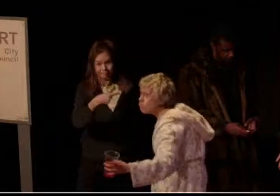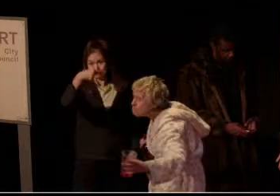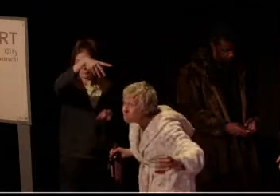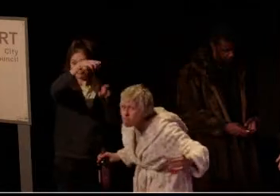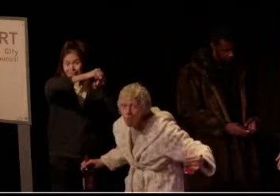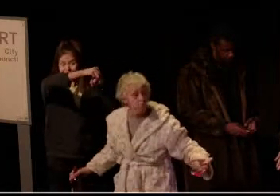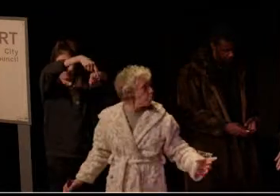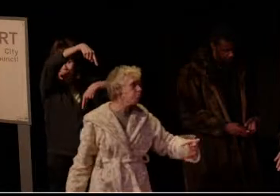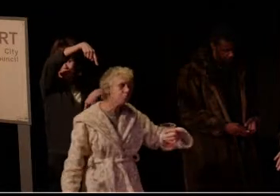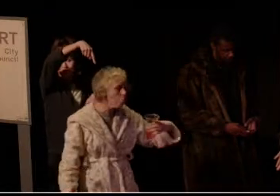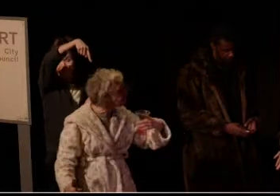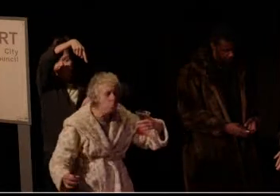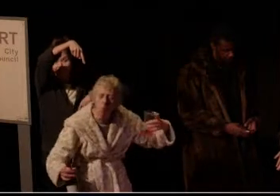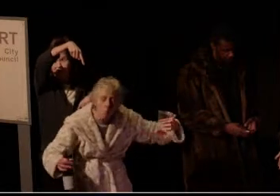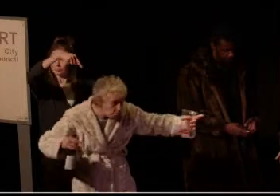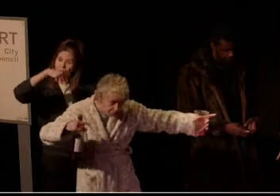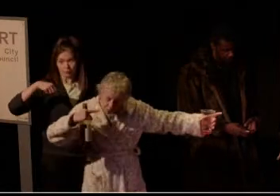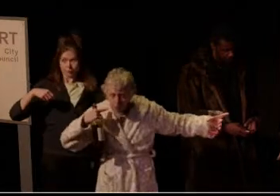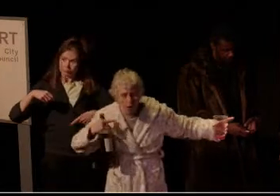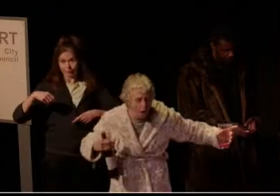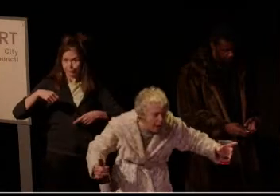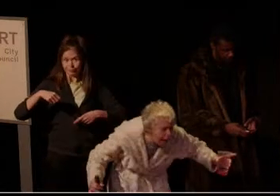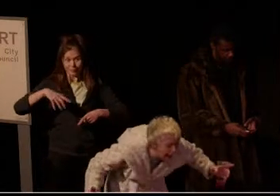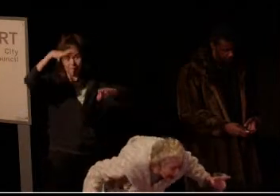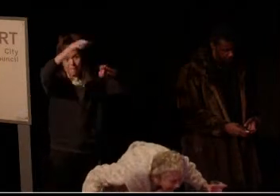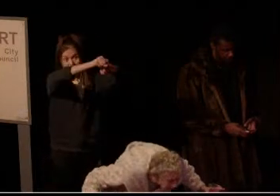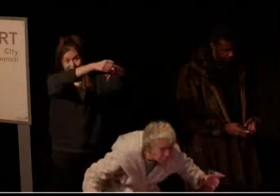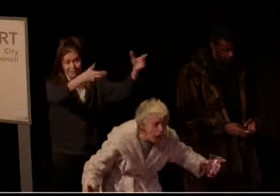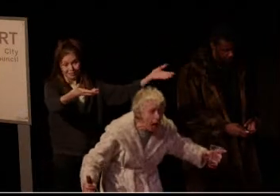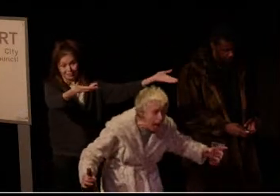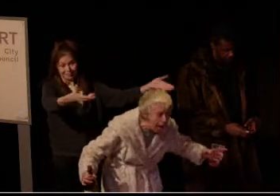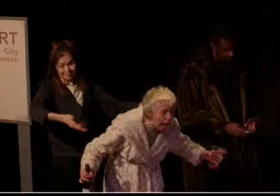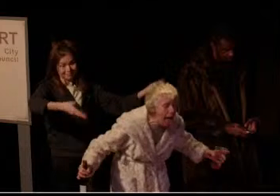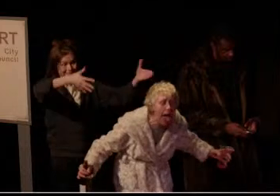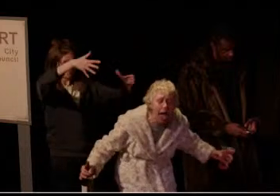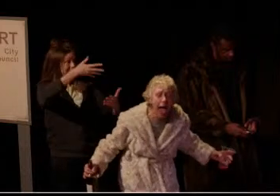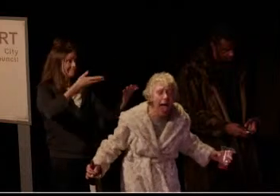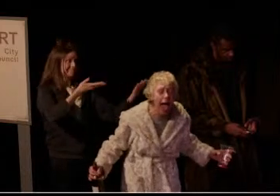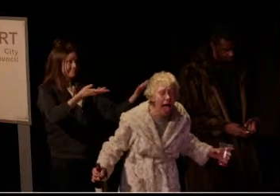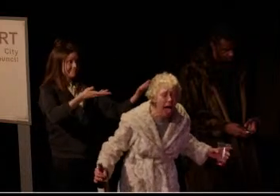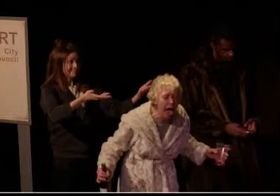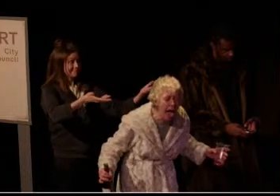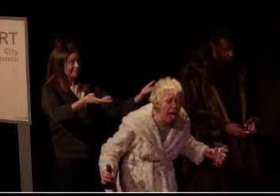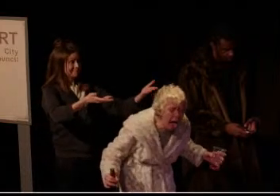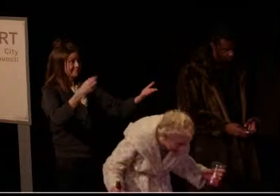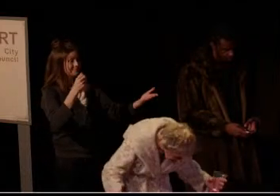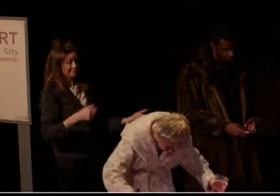Amelia, I saw your head move from the back. Yeah, I did. Look at this. Honestly, slow it.